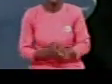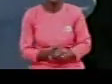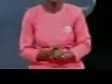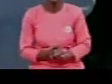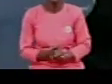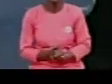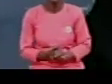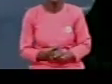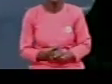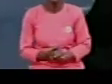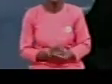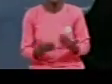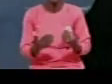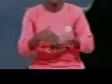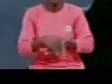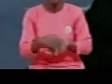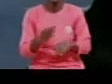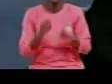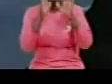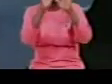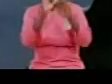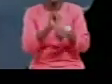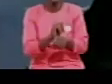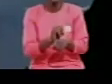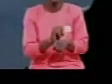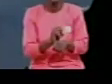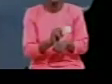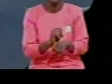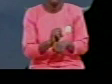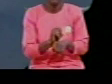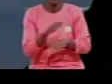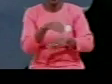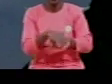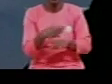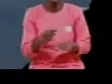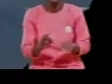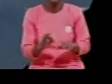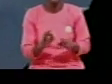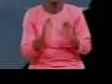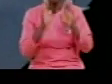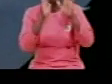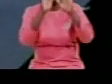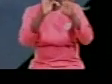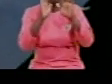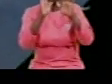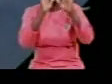Night of miracle. Night of signs and wonder.